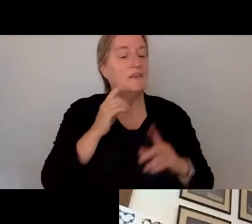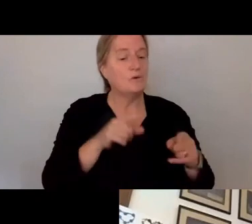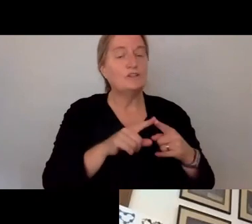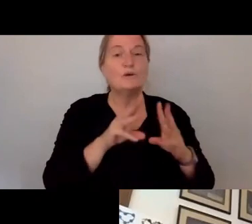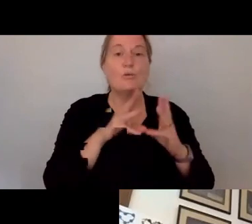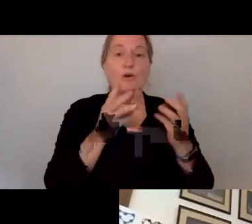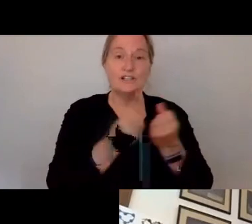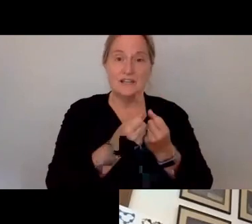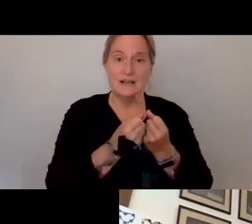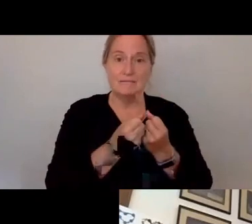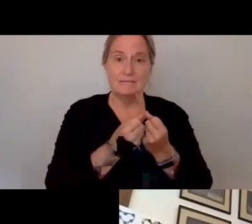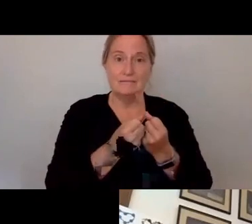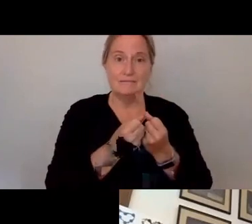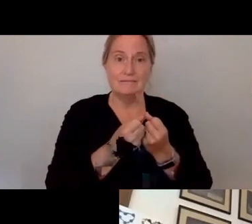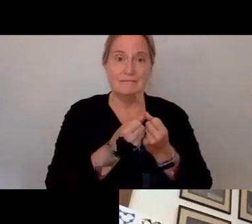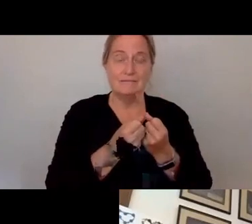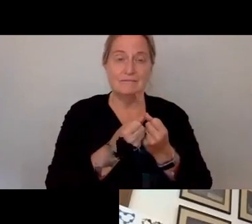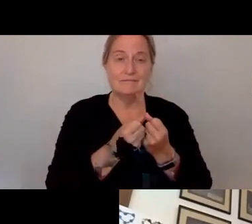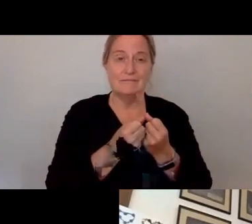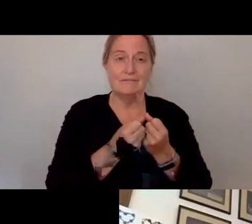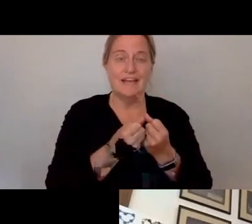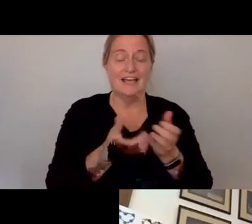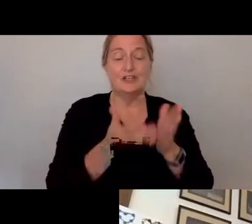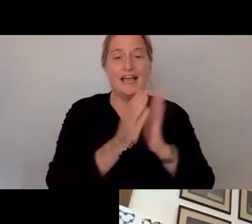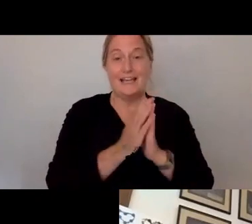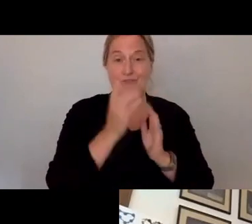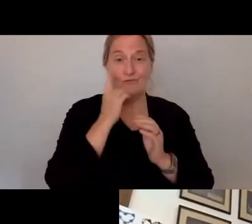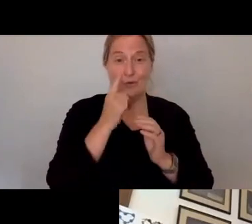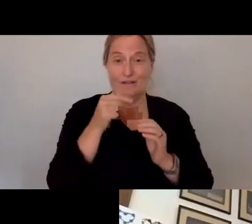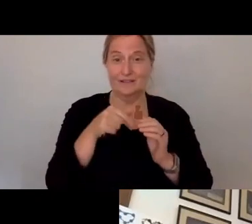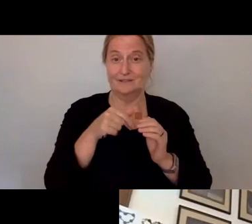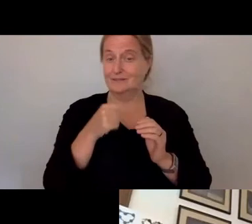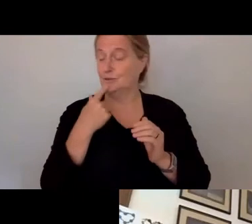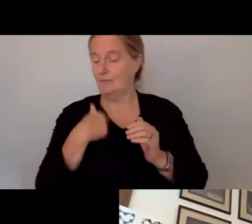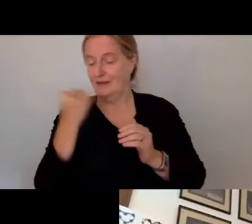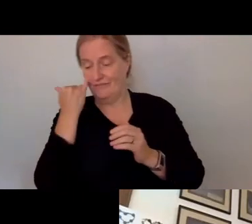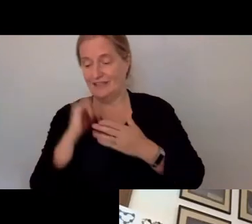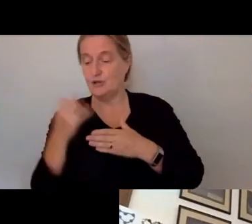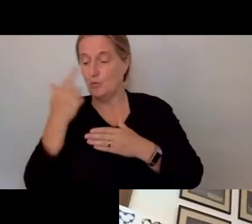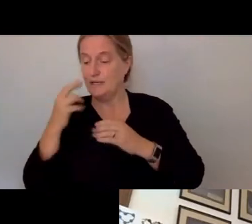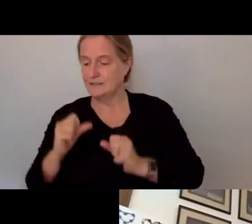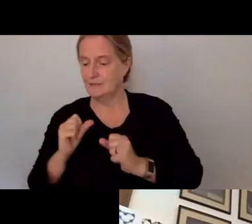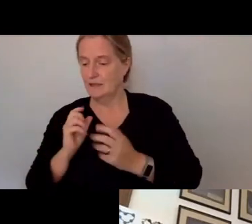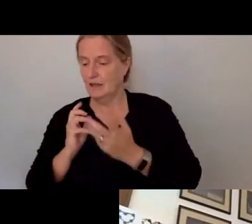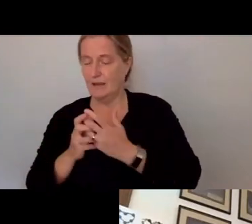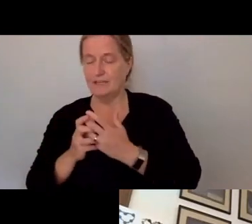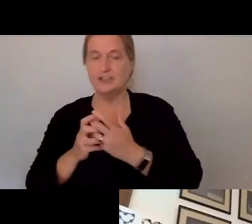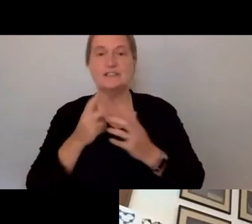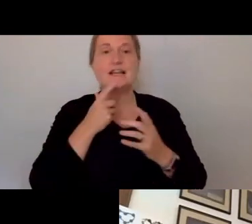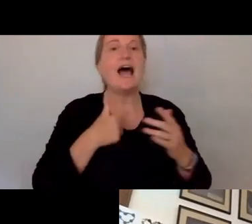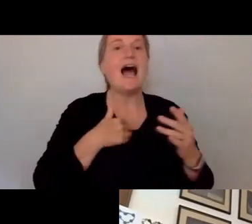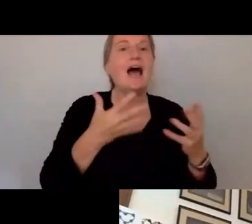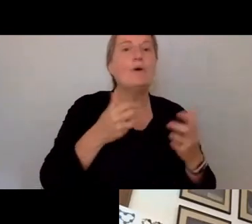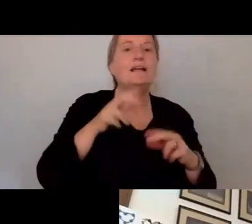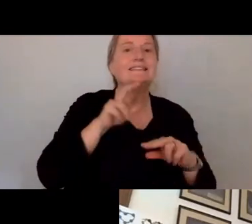asked for this. And David Durenberger, tell me if this is a reasonable accommodation. I would like to sit in the front row, right in front of the speaker, and have